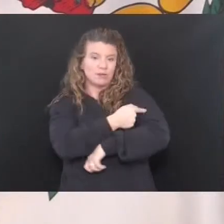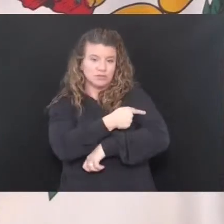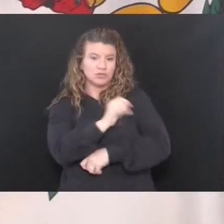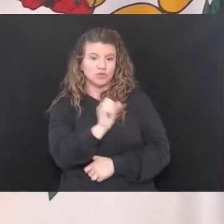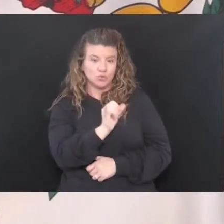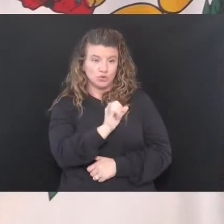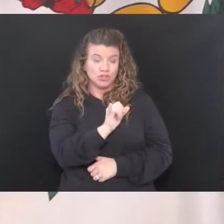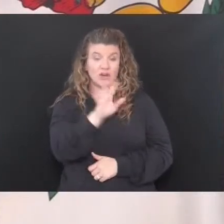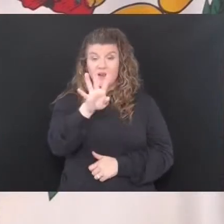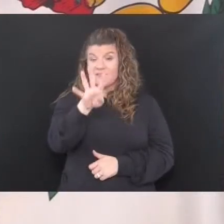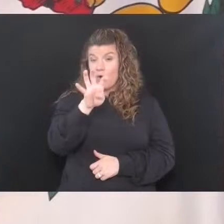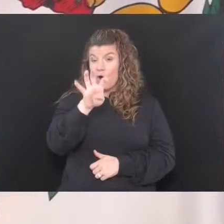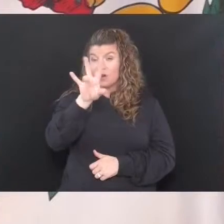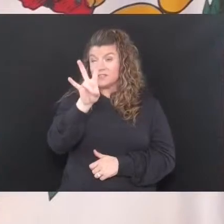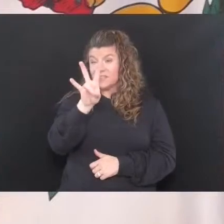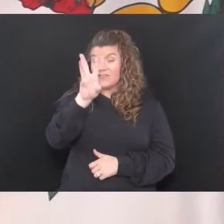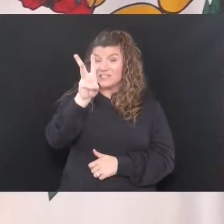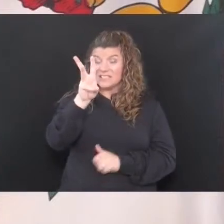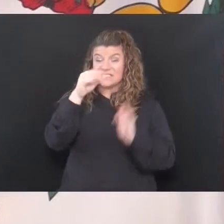doses,